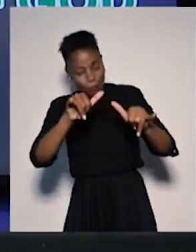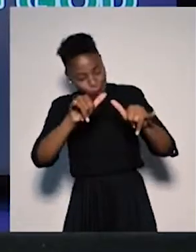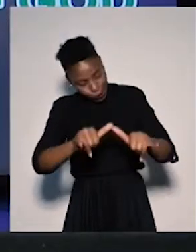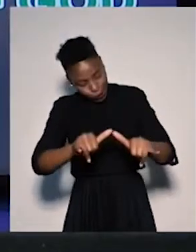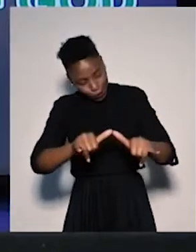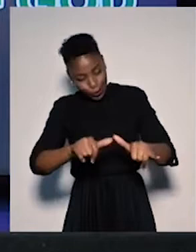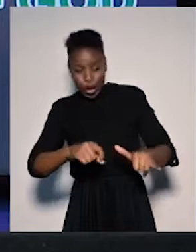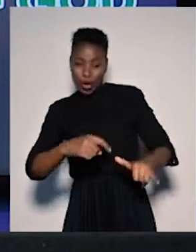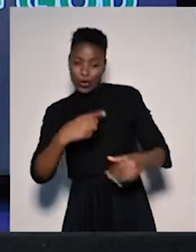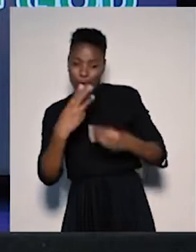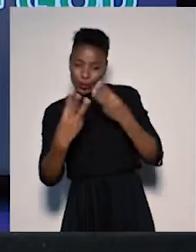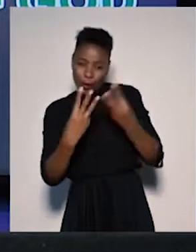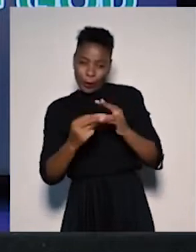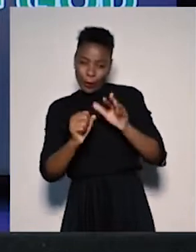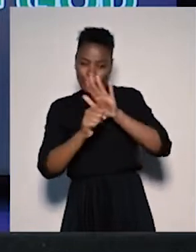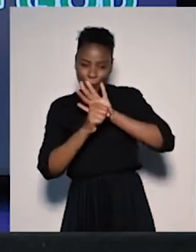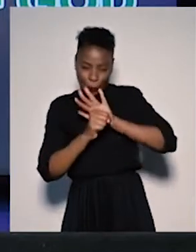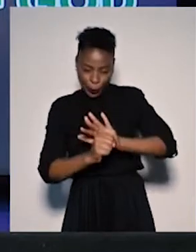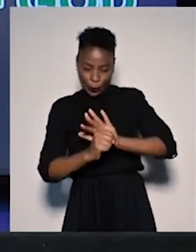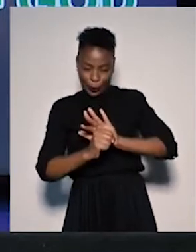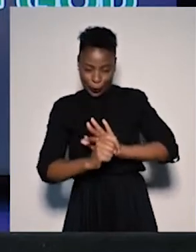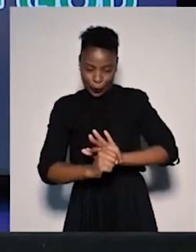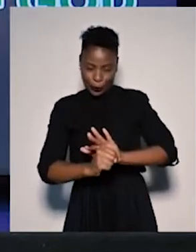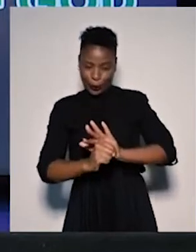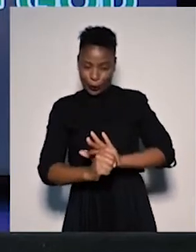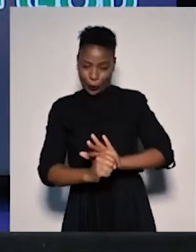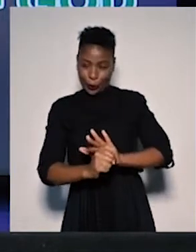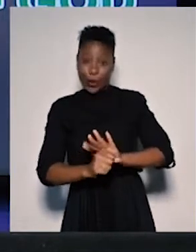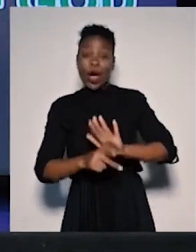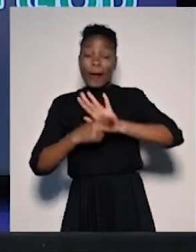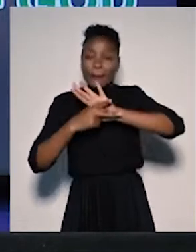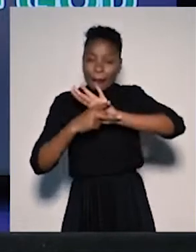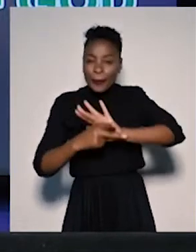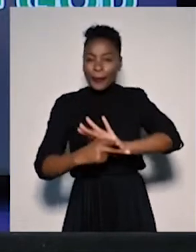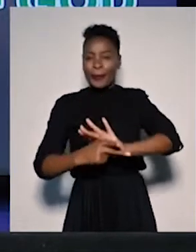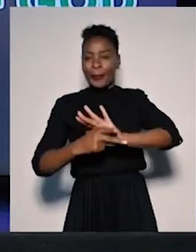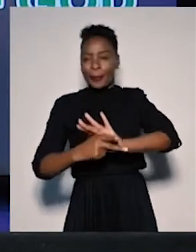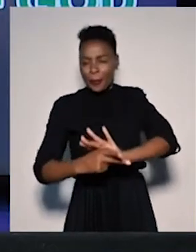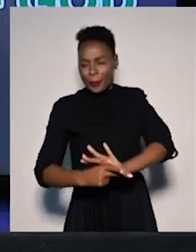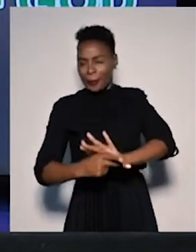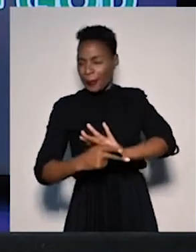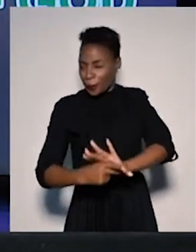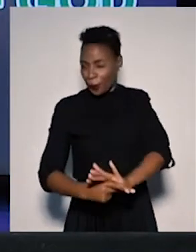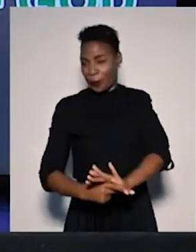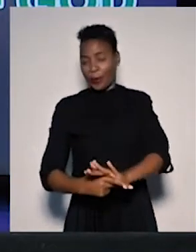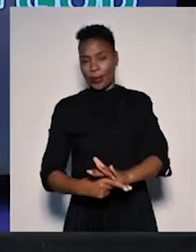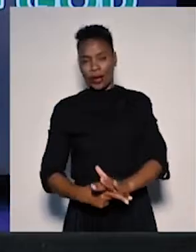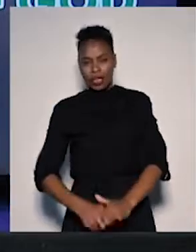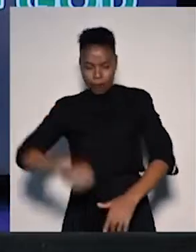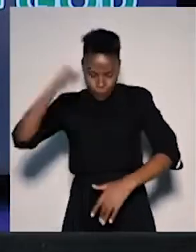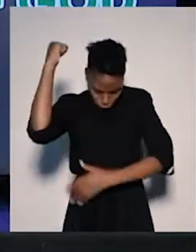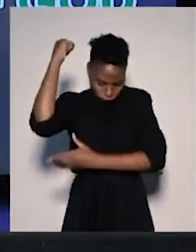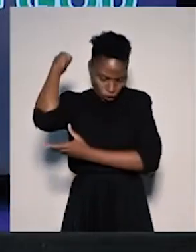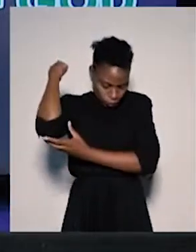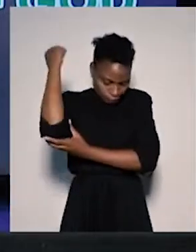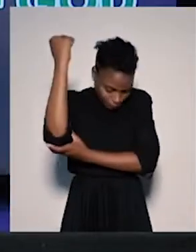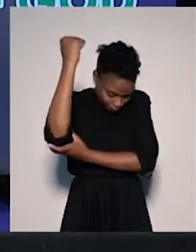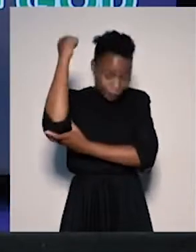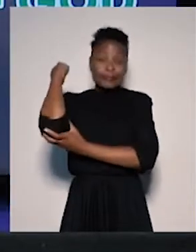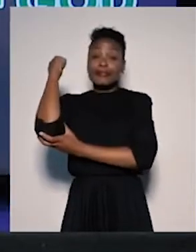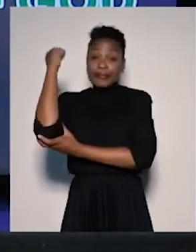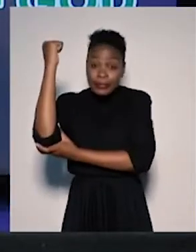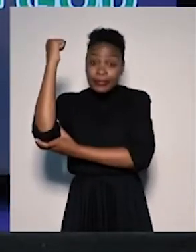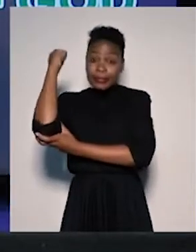pressure. They're lobbying. It's a pressure group. Viva!